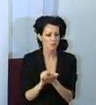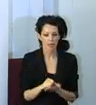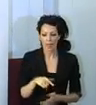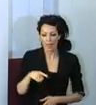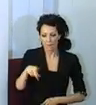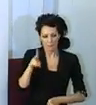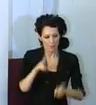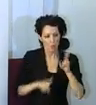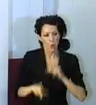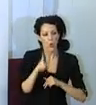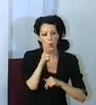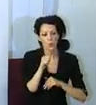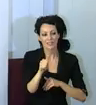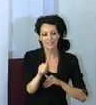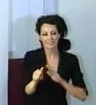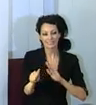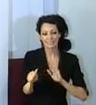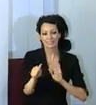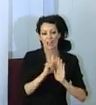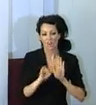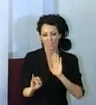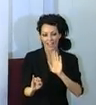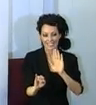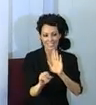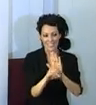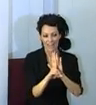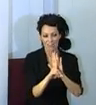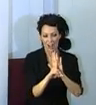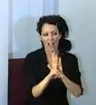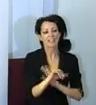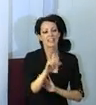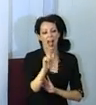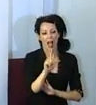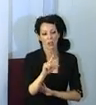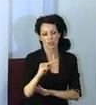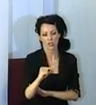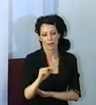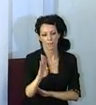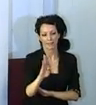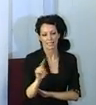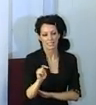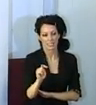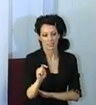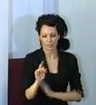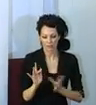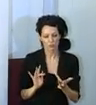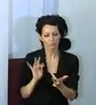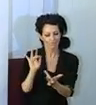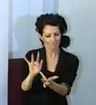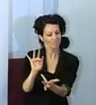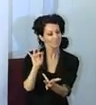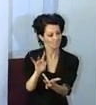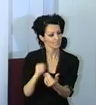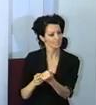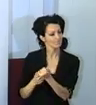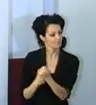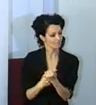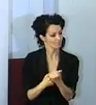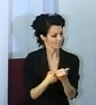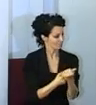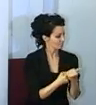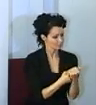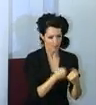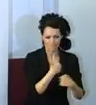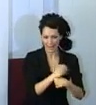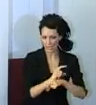self-identified as LGBT and are now at the Jeff Griffith Center. We are reaching out in ways in which we can make a difference. So